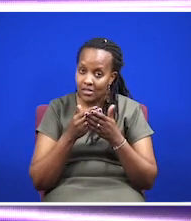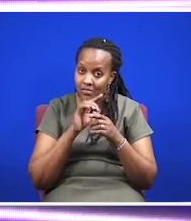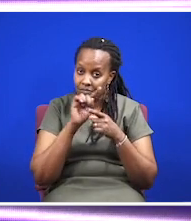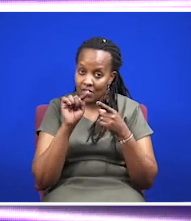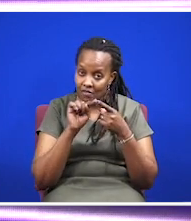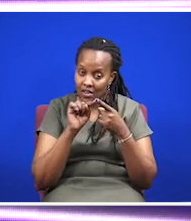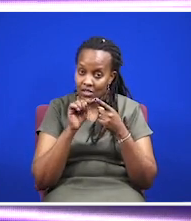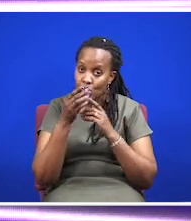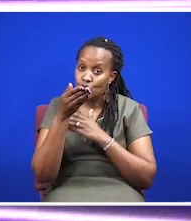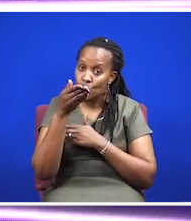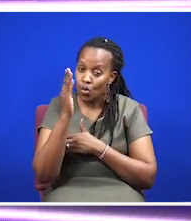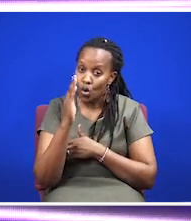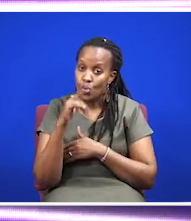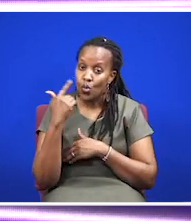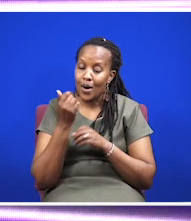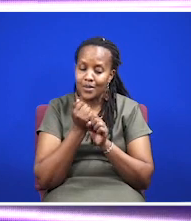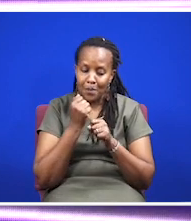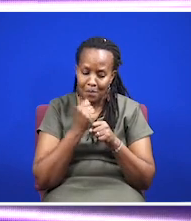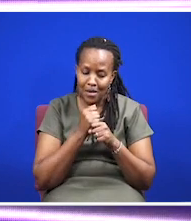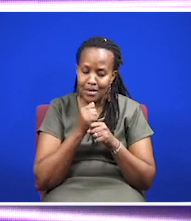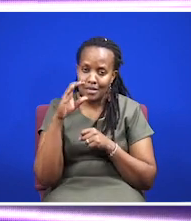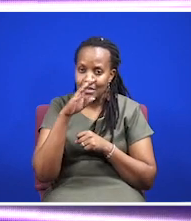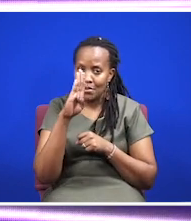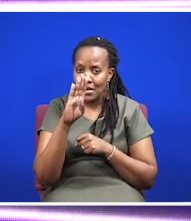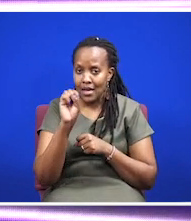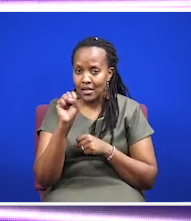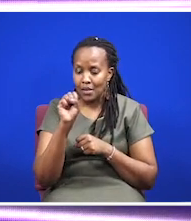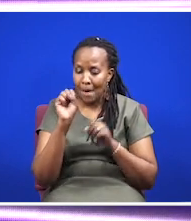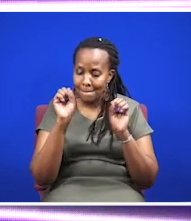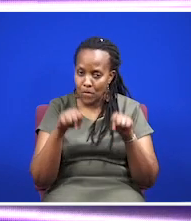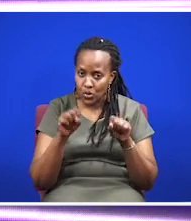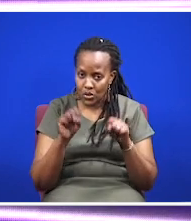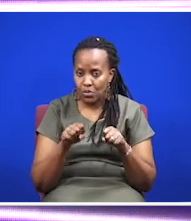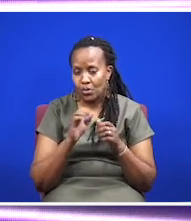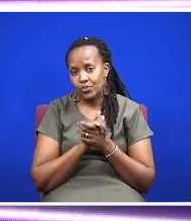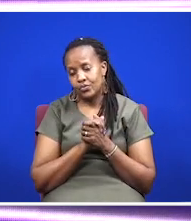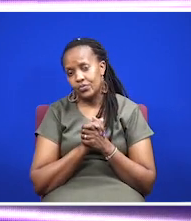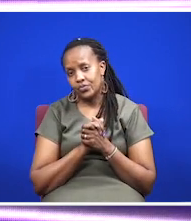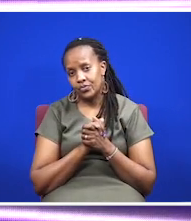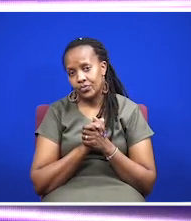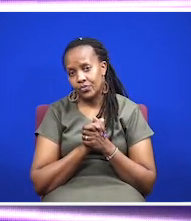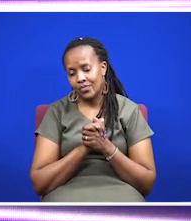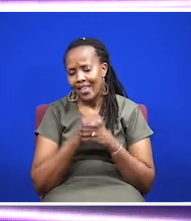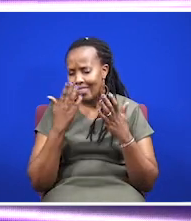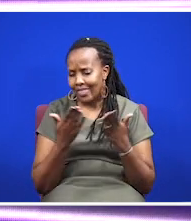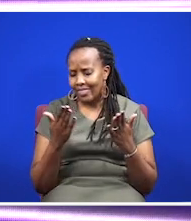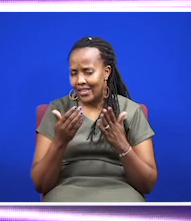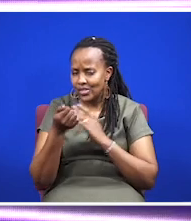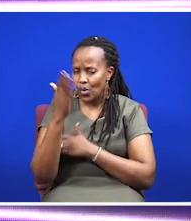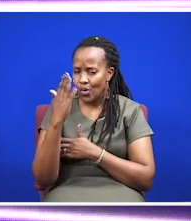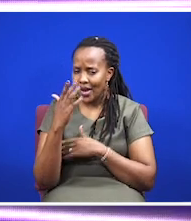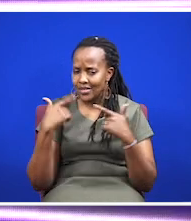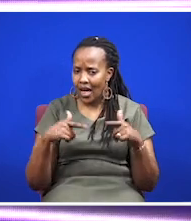made this program possible throughout this year and the years before and the year before, and the things that He has allowed us